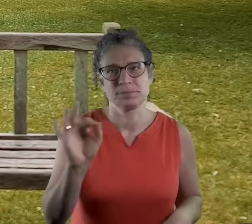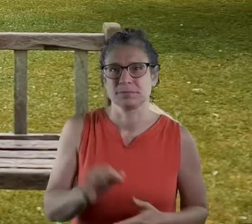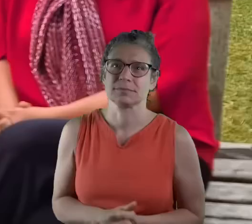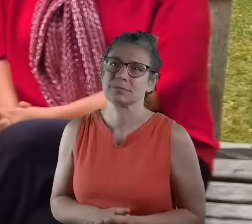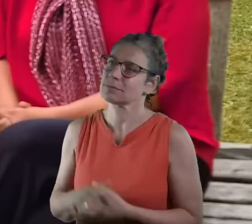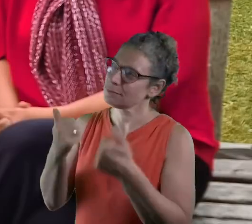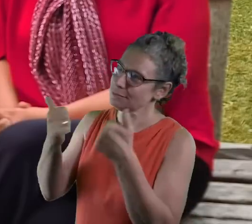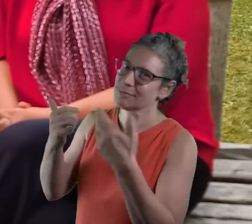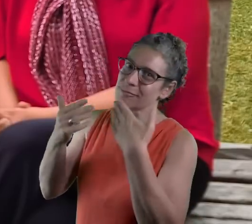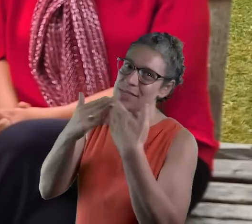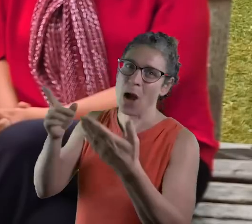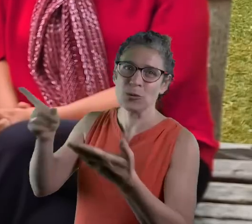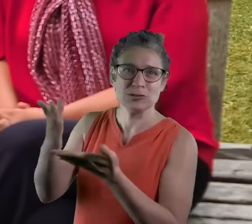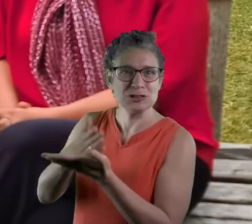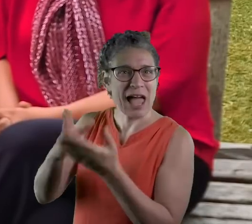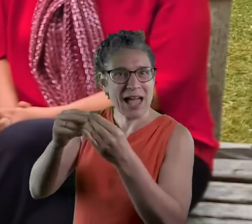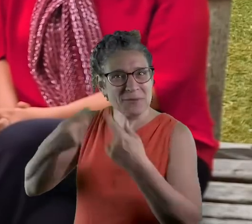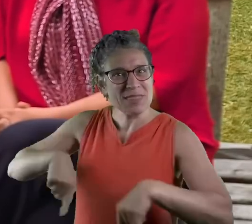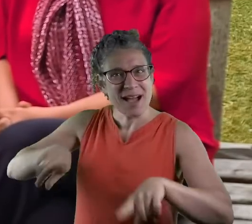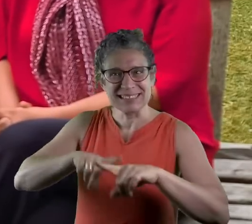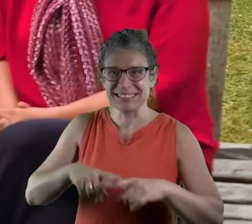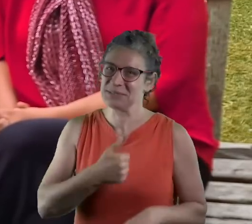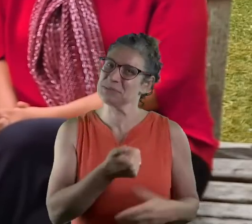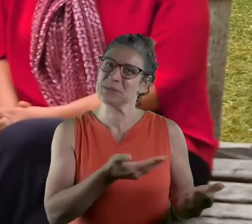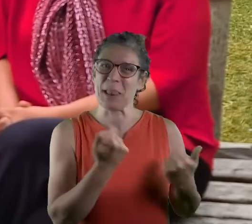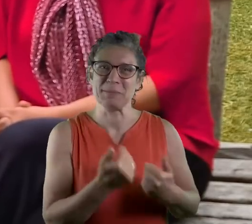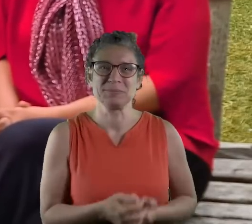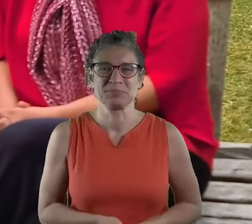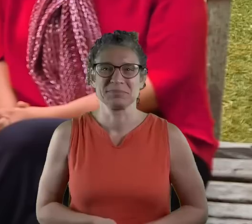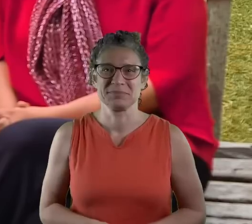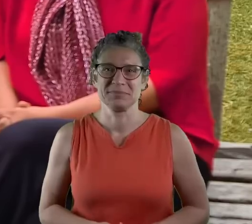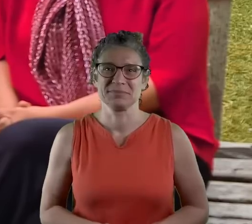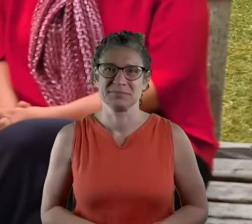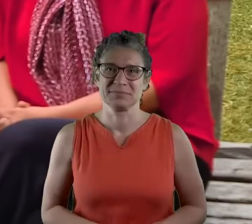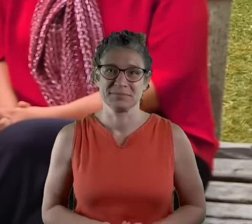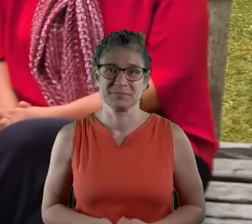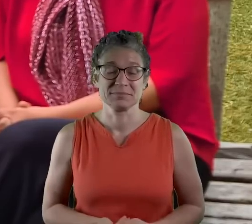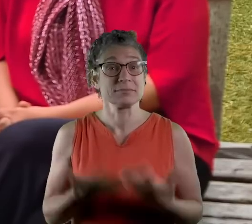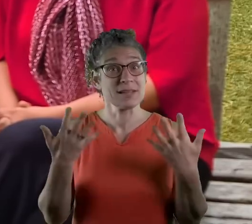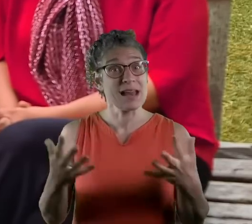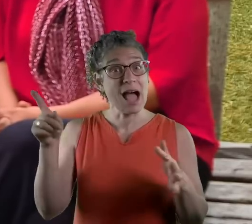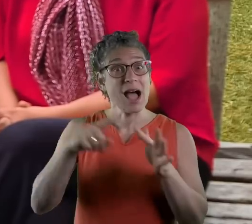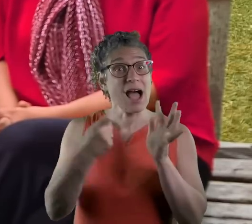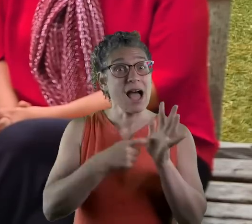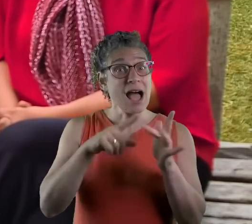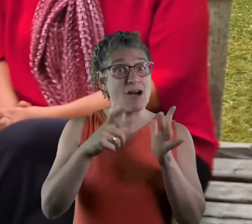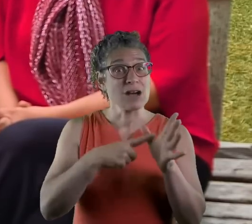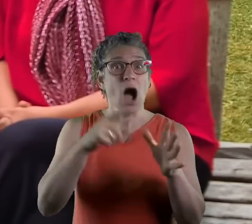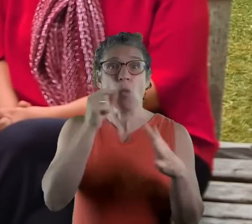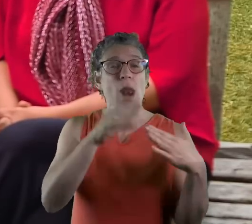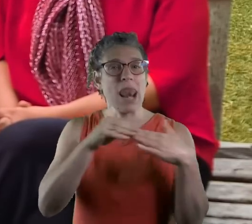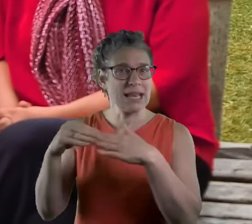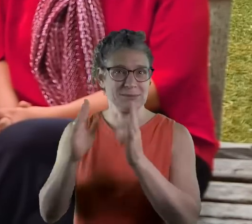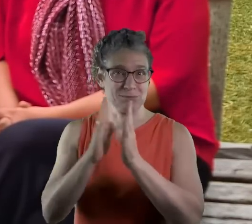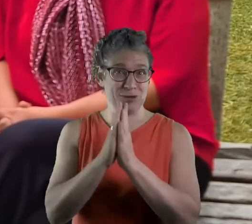us. Thank you, Zeb, for sharing your story with us. Very welcome. And now Erica is going to